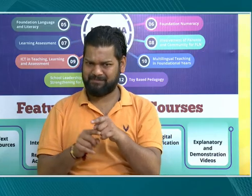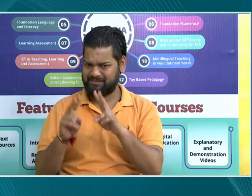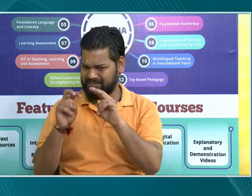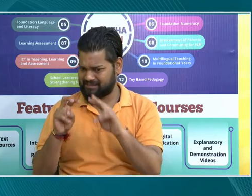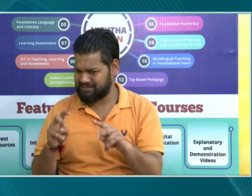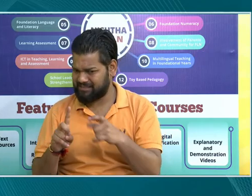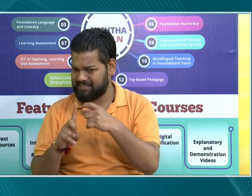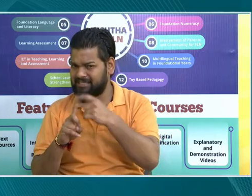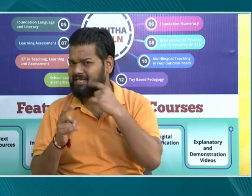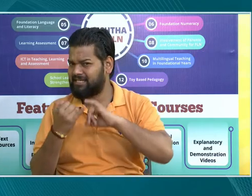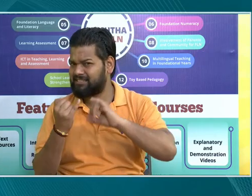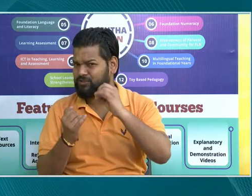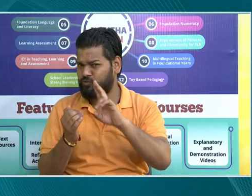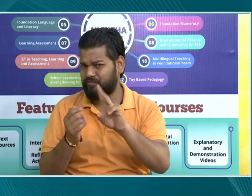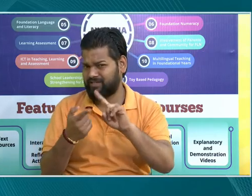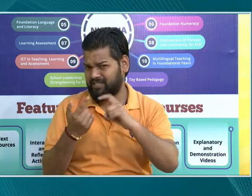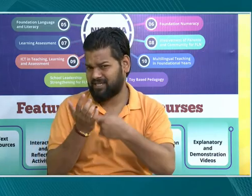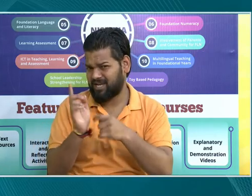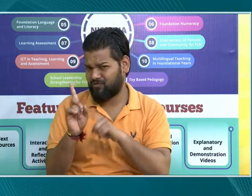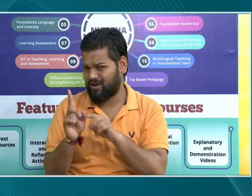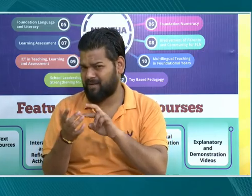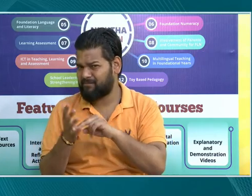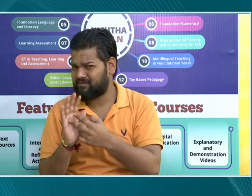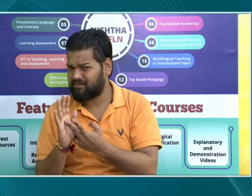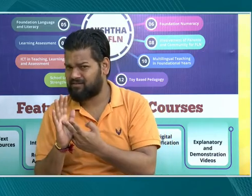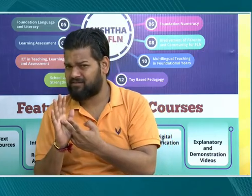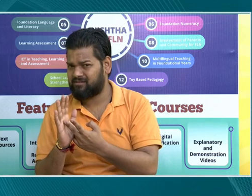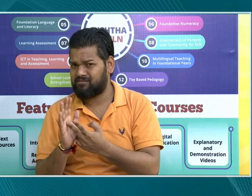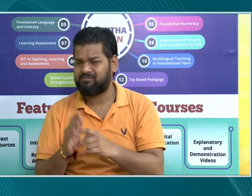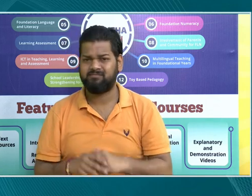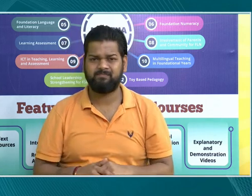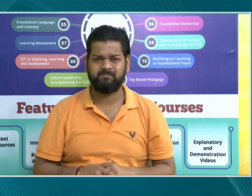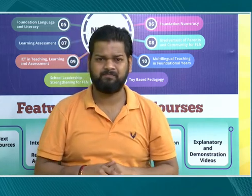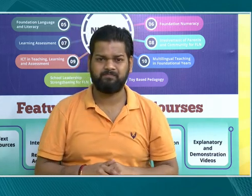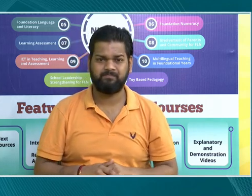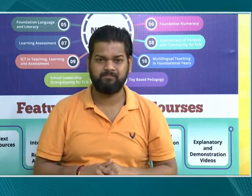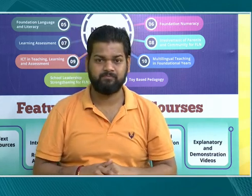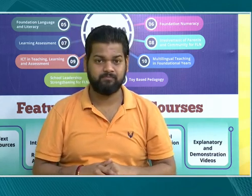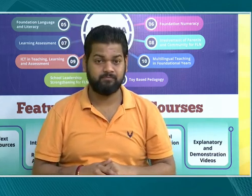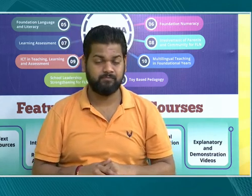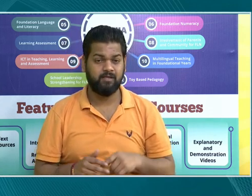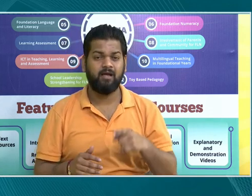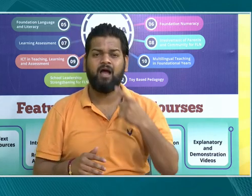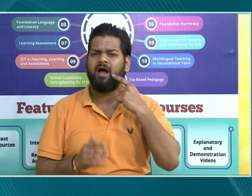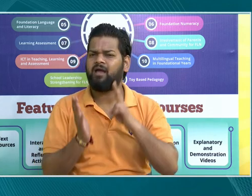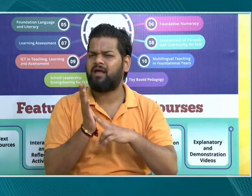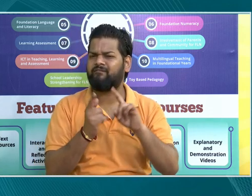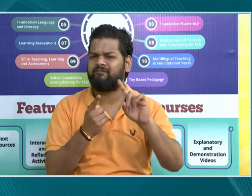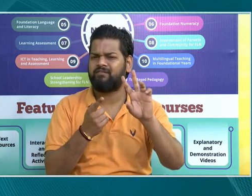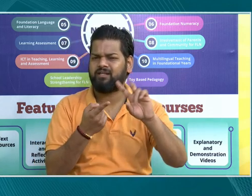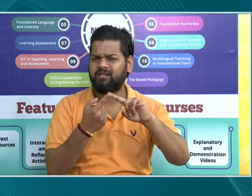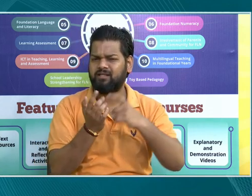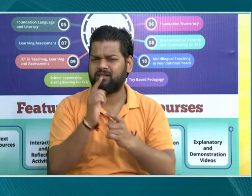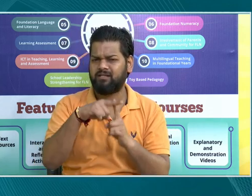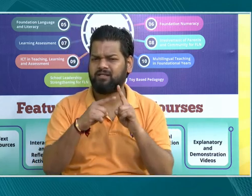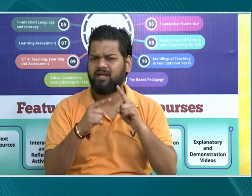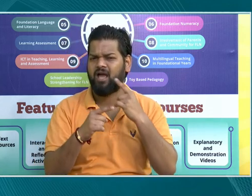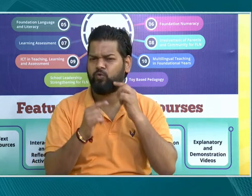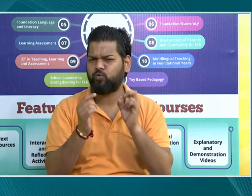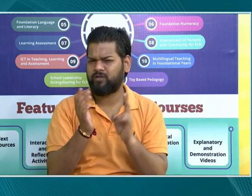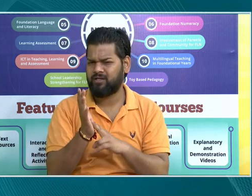So would you like to tell us what exactly is the difference between these two? Invention is something